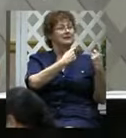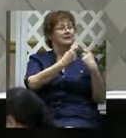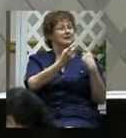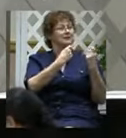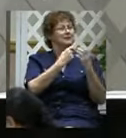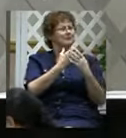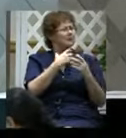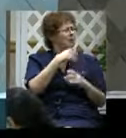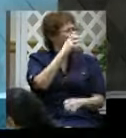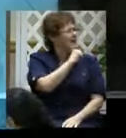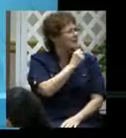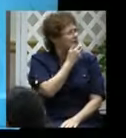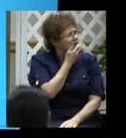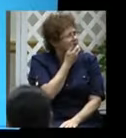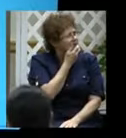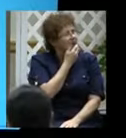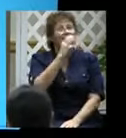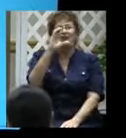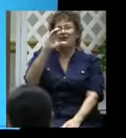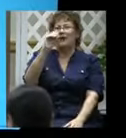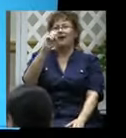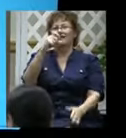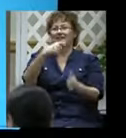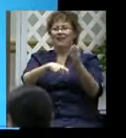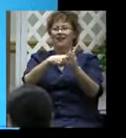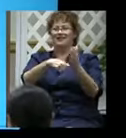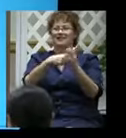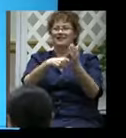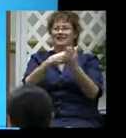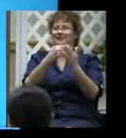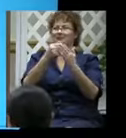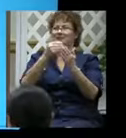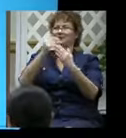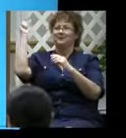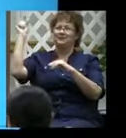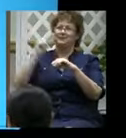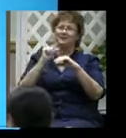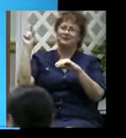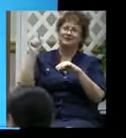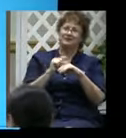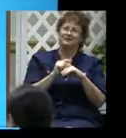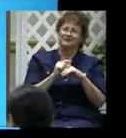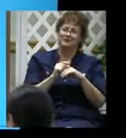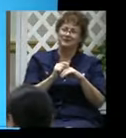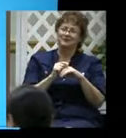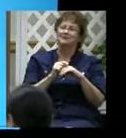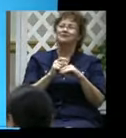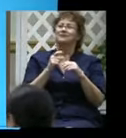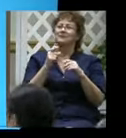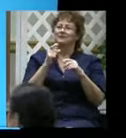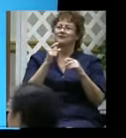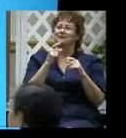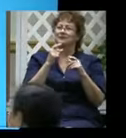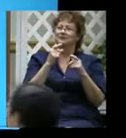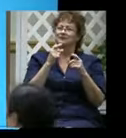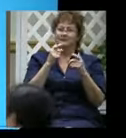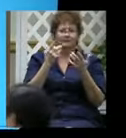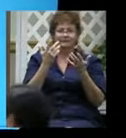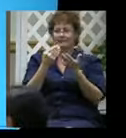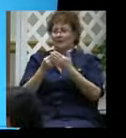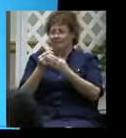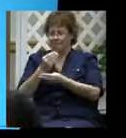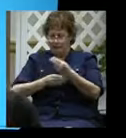did I miss? It's cost and resources. And that's something that obviously you need to consider and see what your